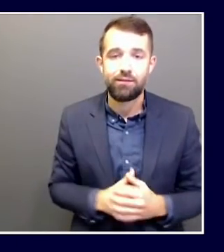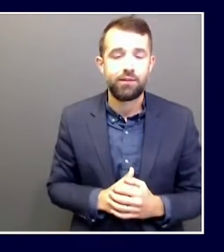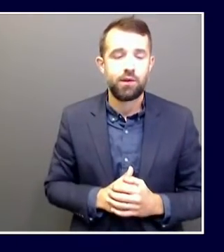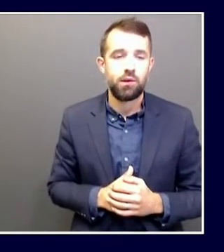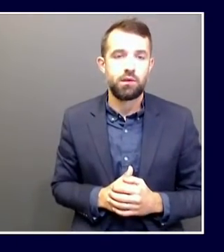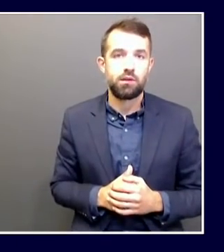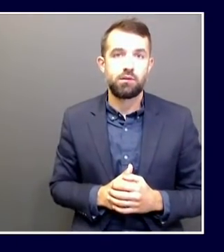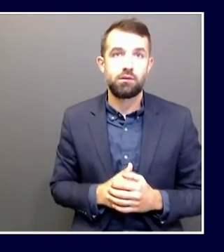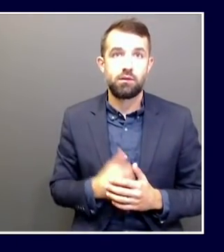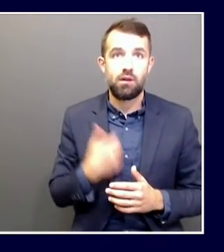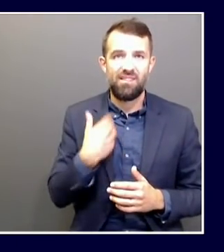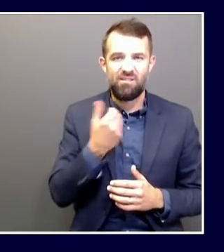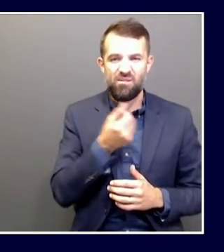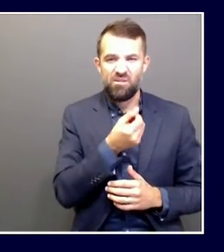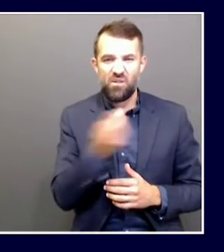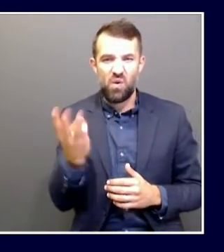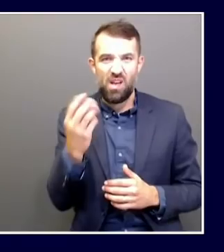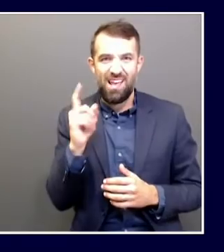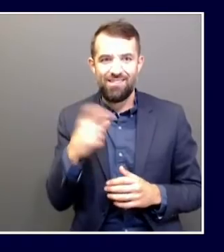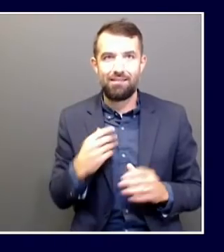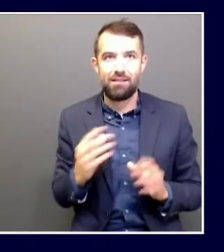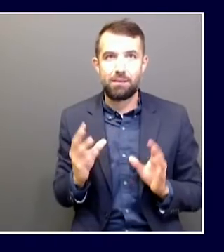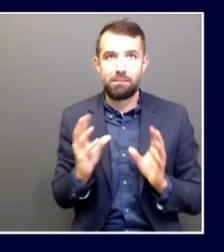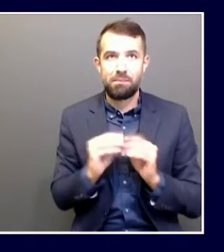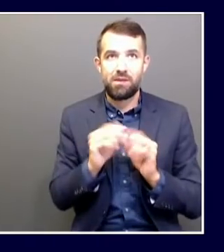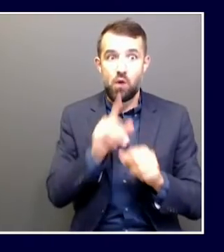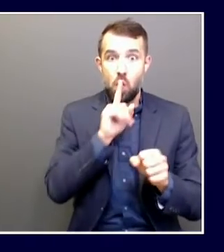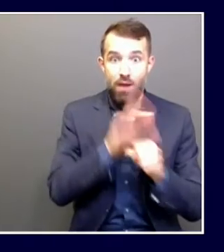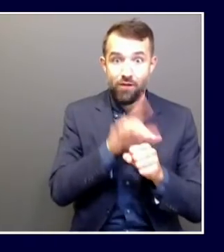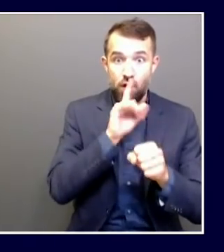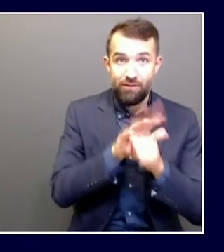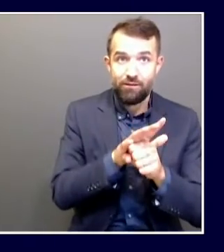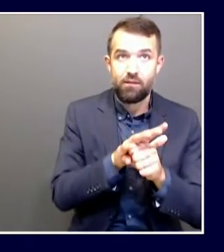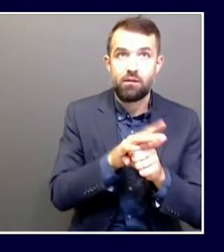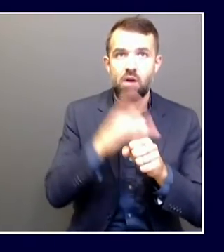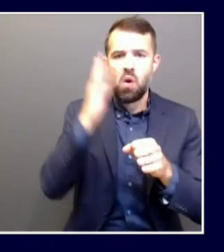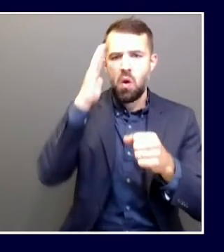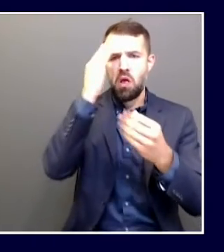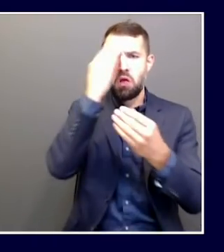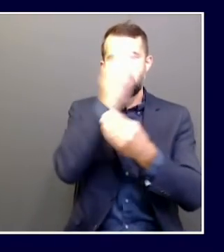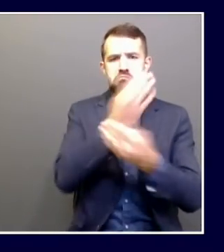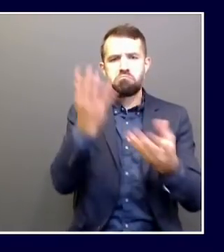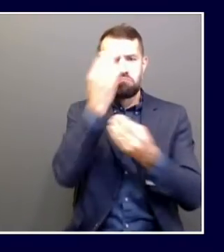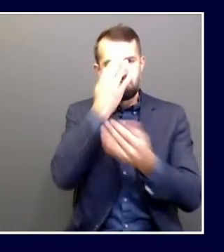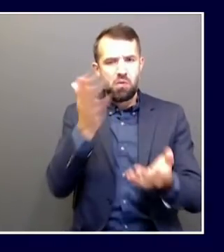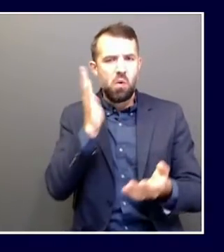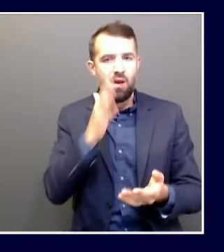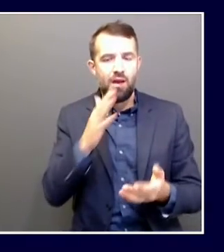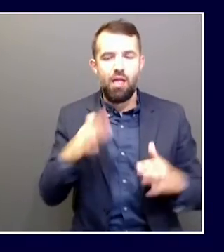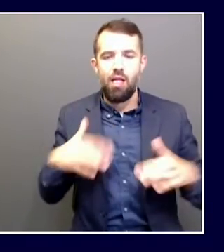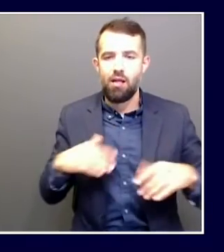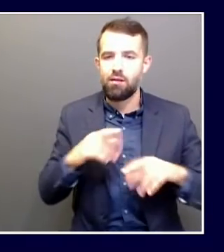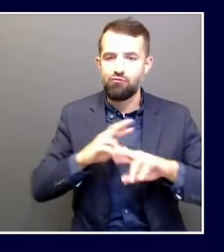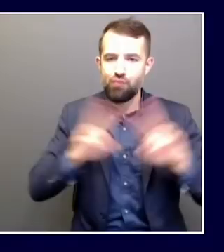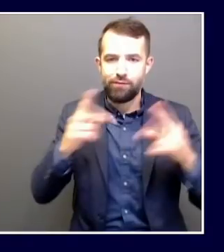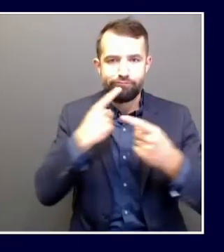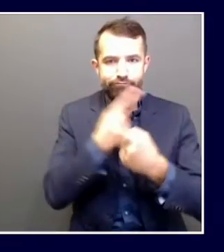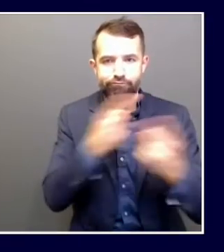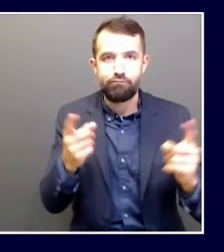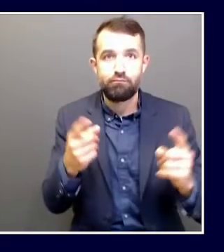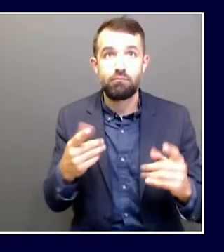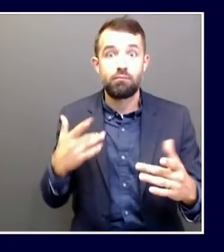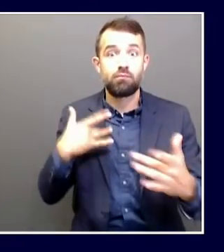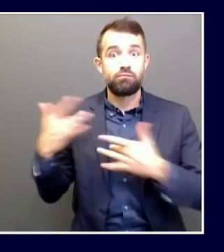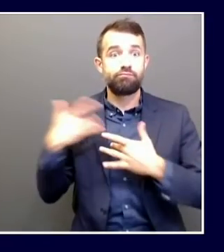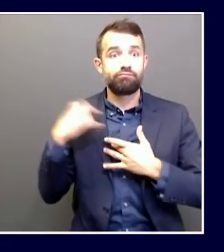pieces before we announce anything. So I don't have anything there, but other than to acknowledge it's an issue, it's a concern, and we've taken